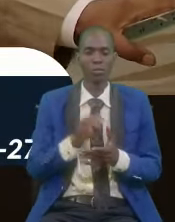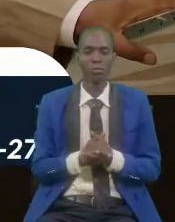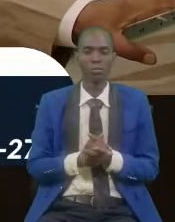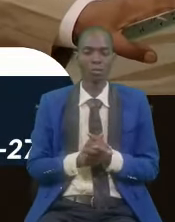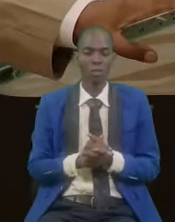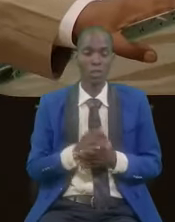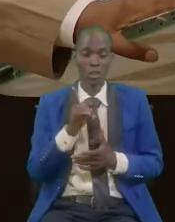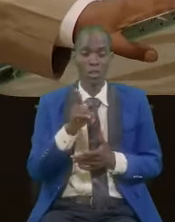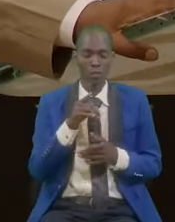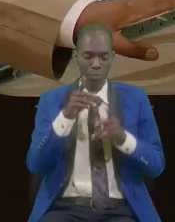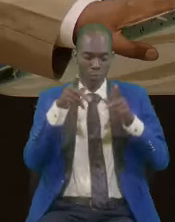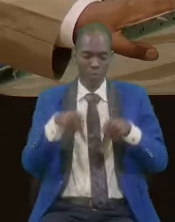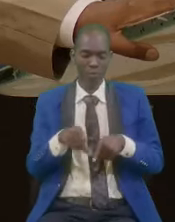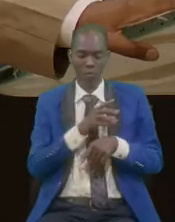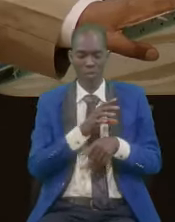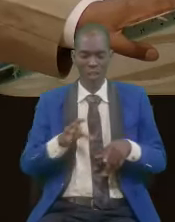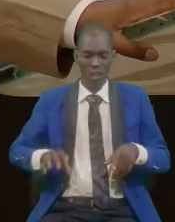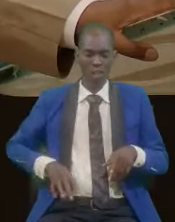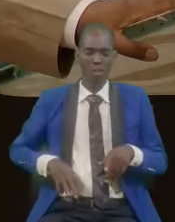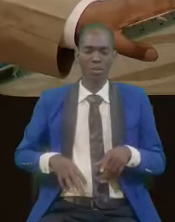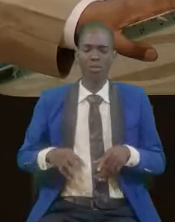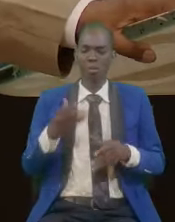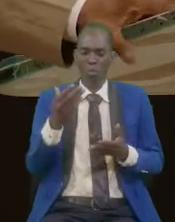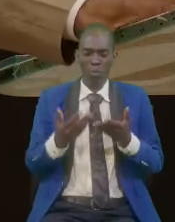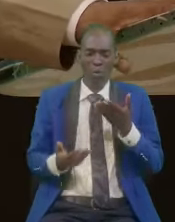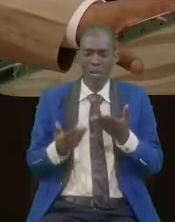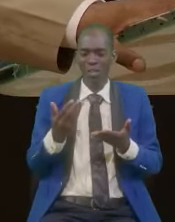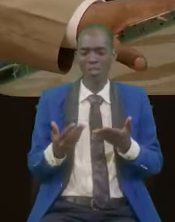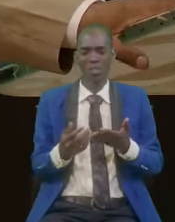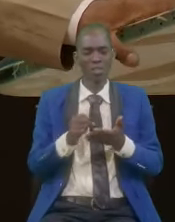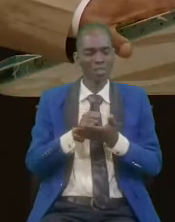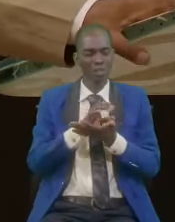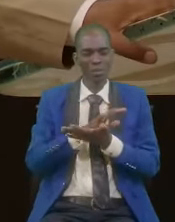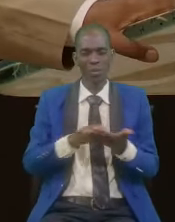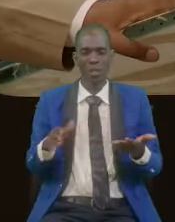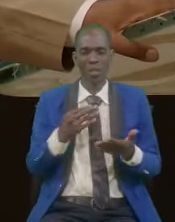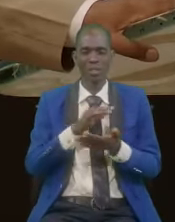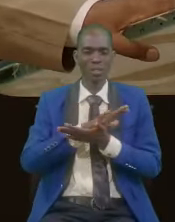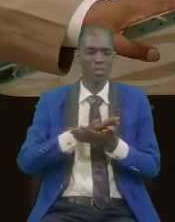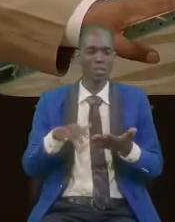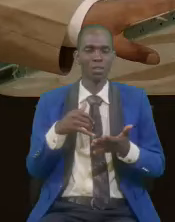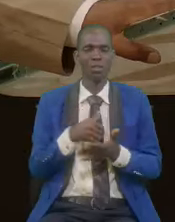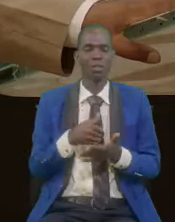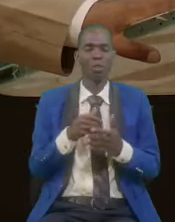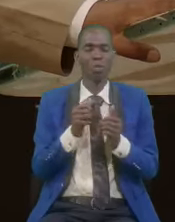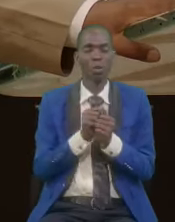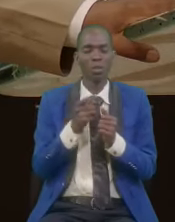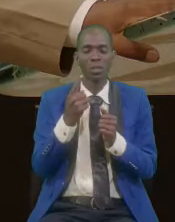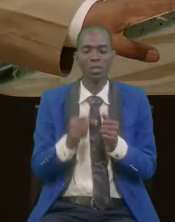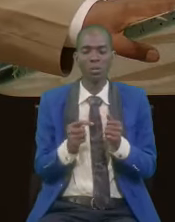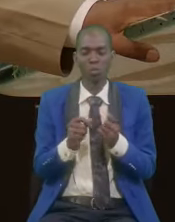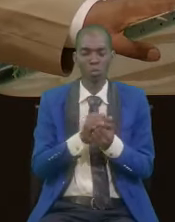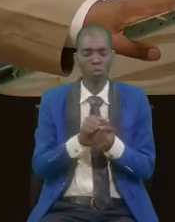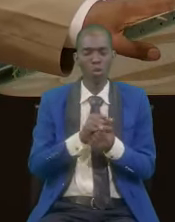the church that he, Christ, might sanctify and cleanse it with the washing of